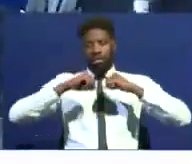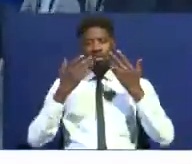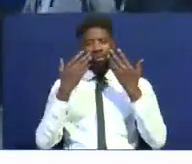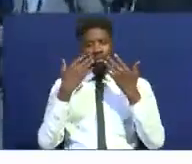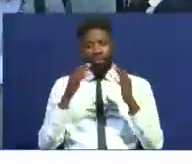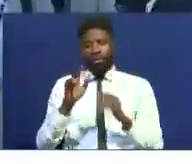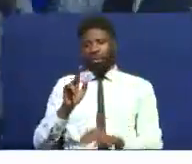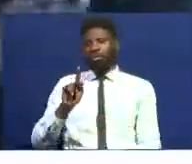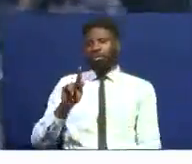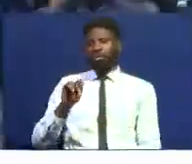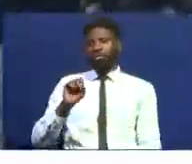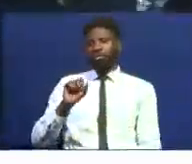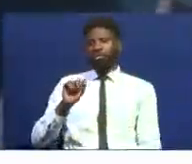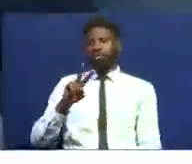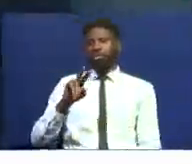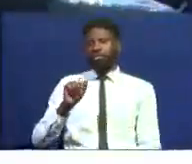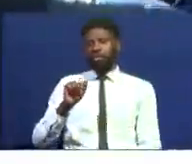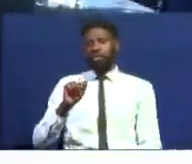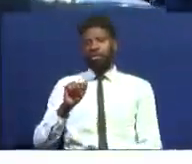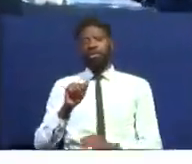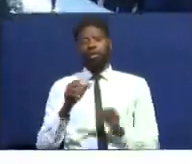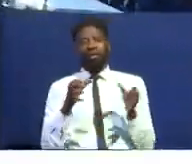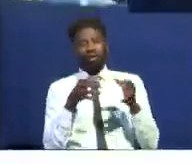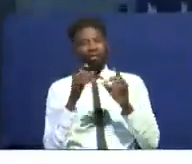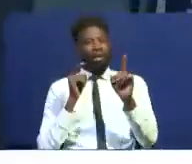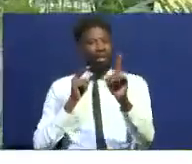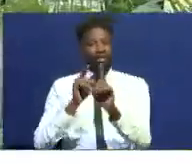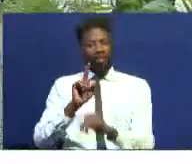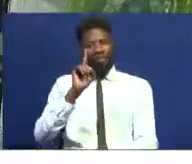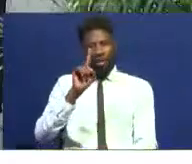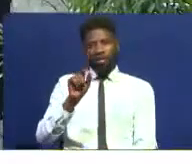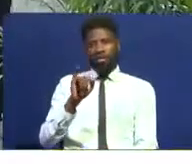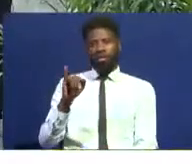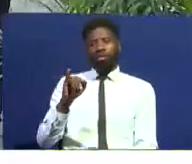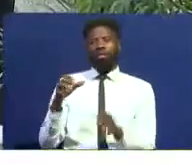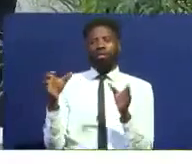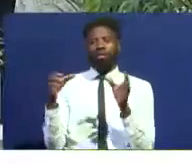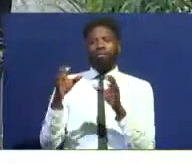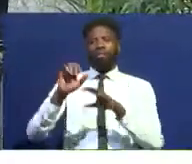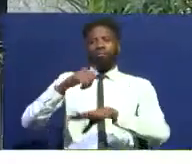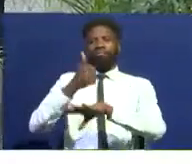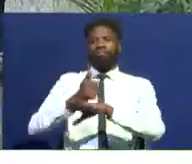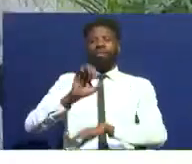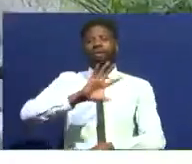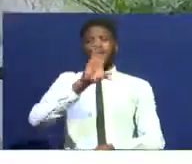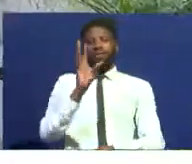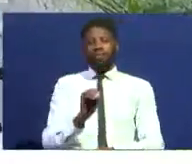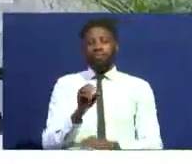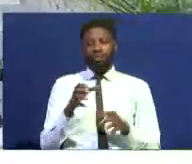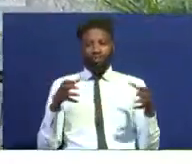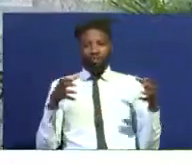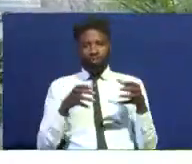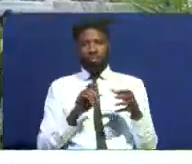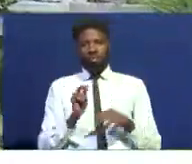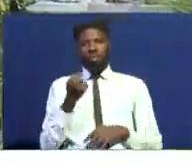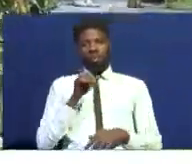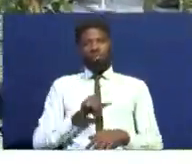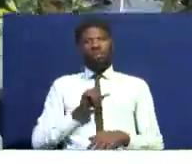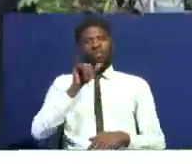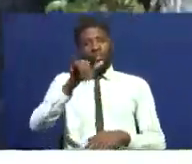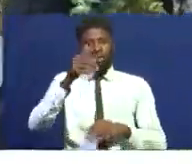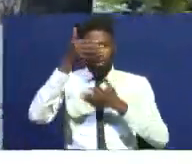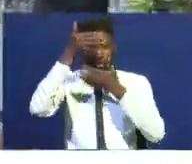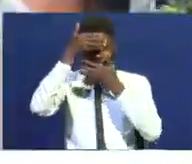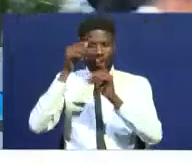Cassava Technologies to build the first artificial intelligence factory in Africa. Leading a Kenyan delegation to Morocco for the GITEX